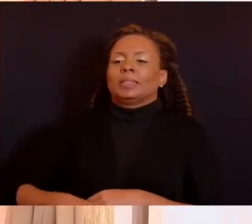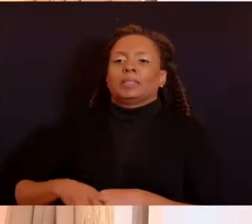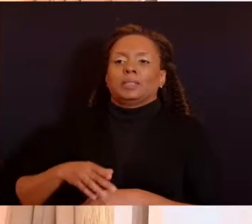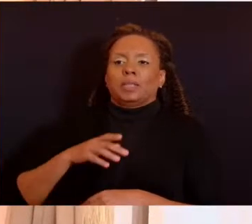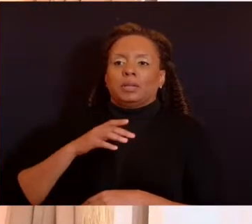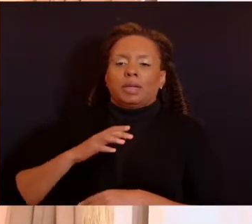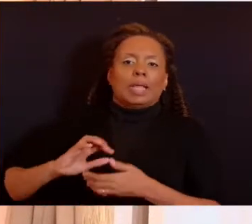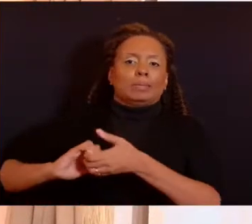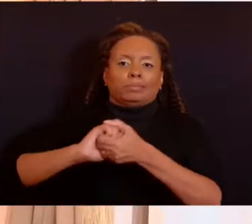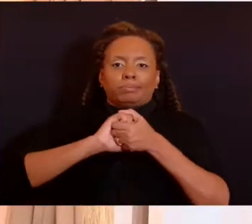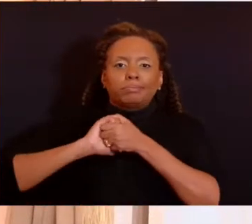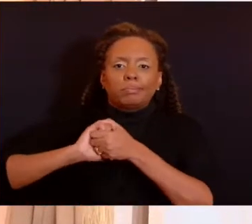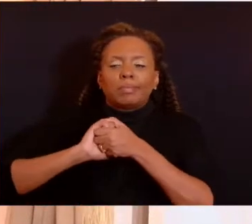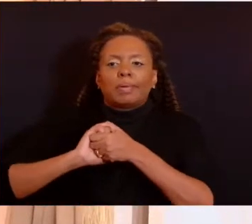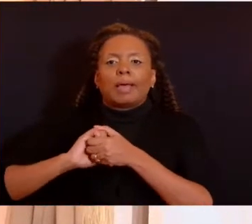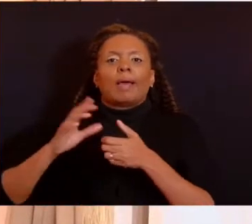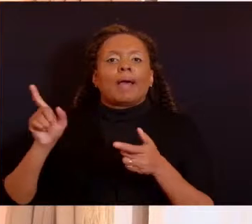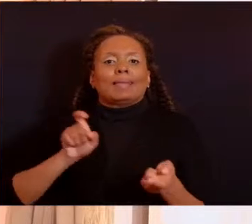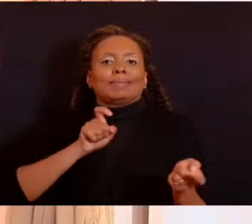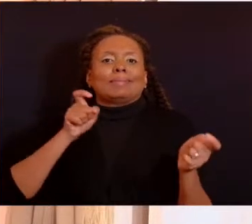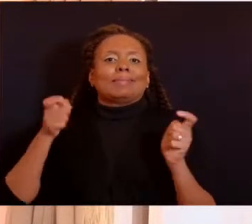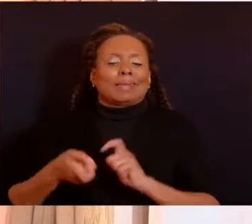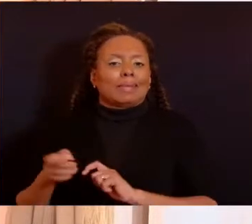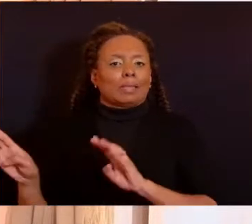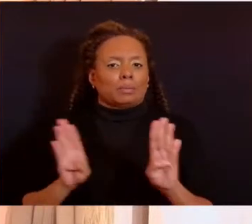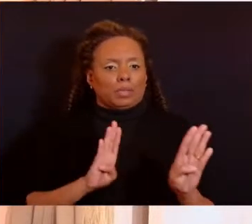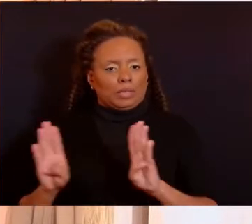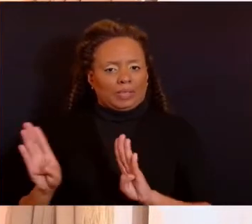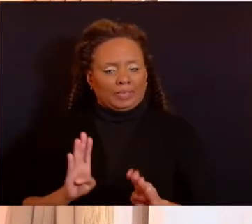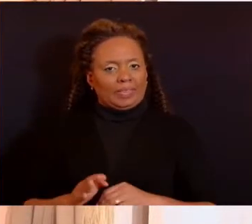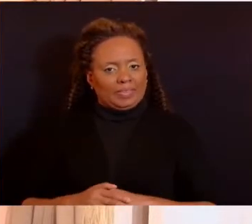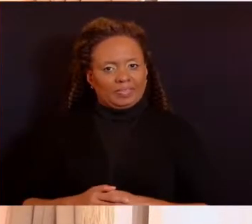to turn back the clock. And that's why I